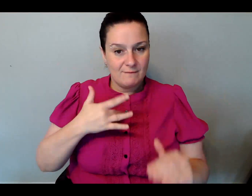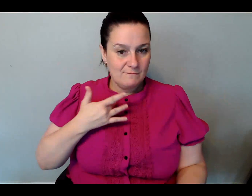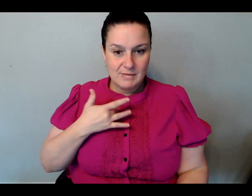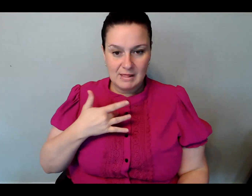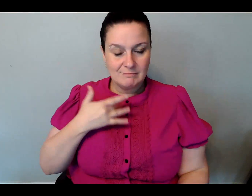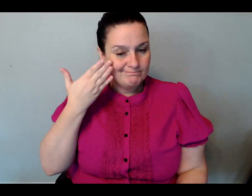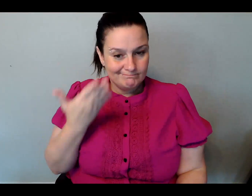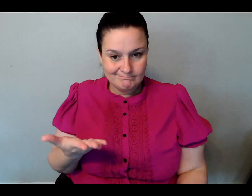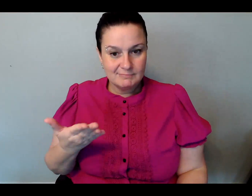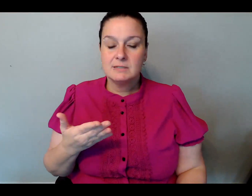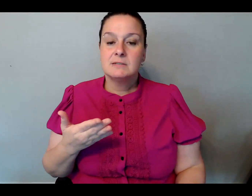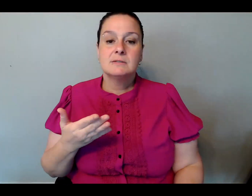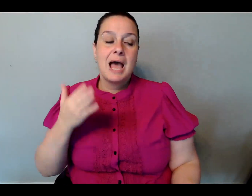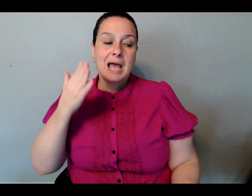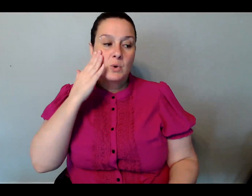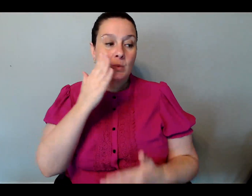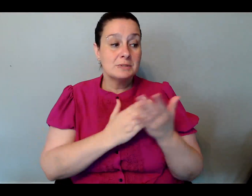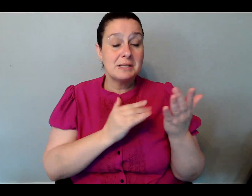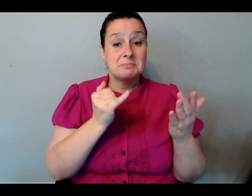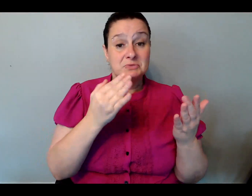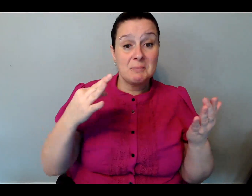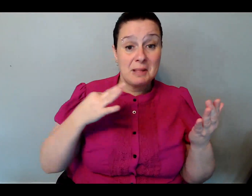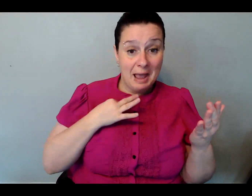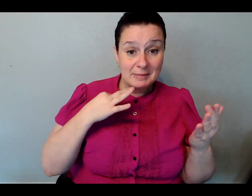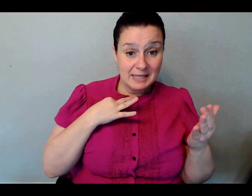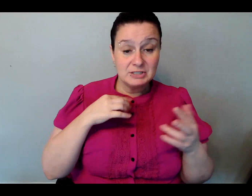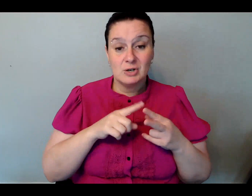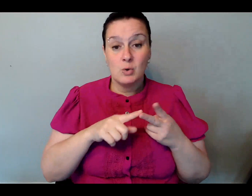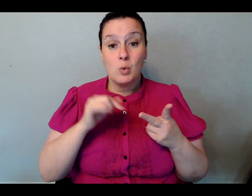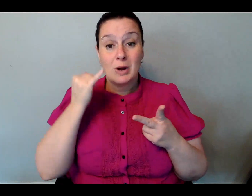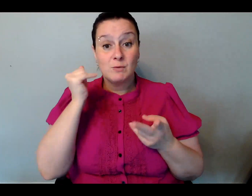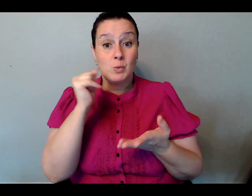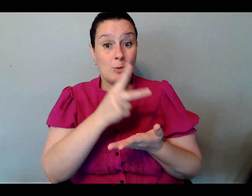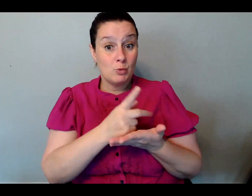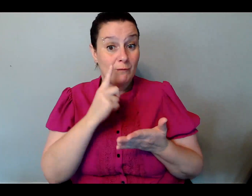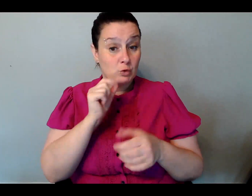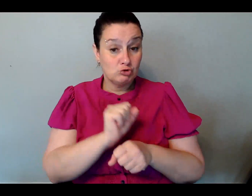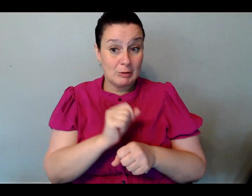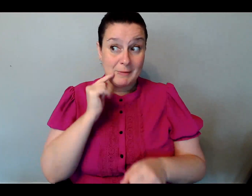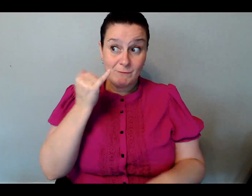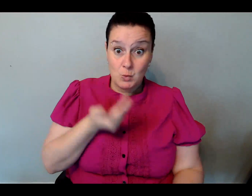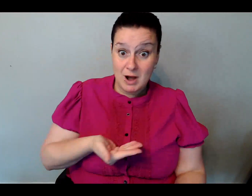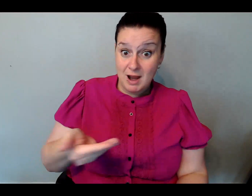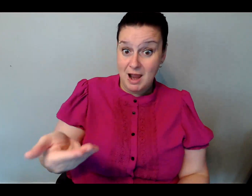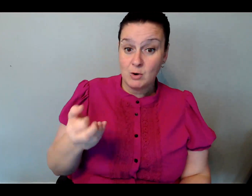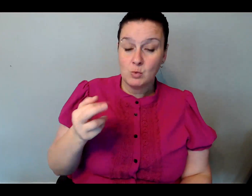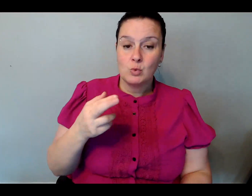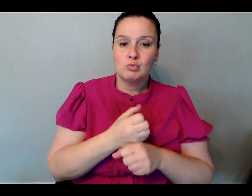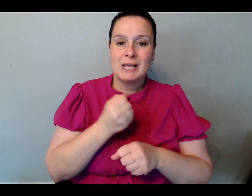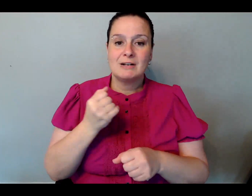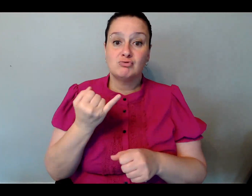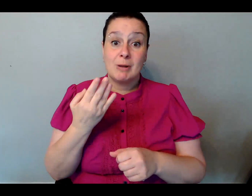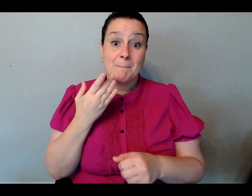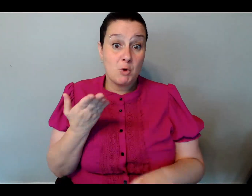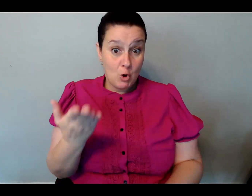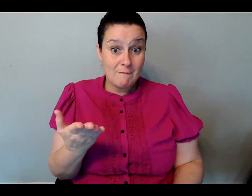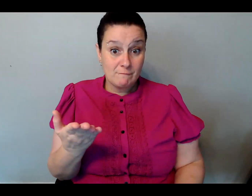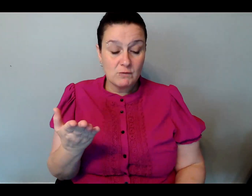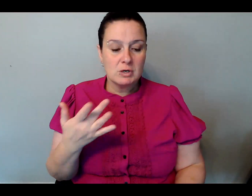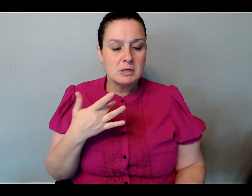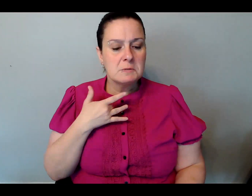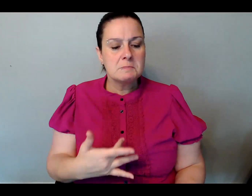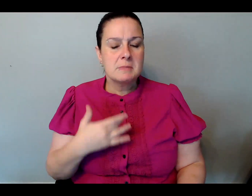that in some job applications, or if you are approved for a job, if you're hired or you get a job offer, there's